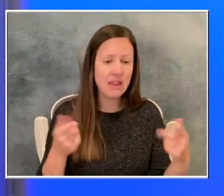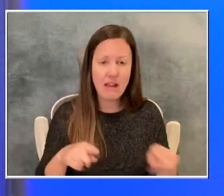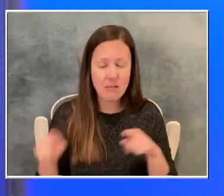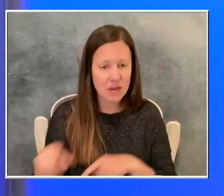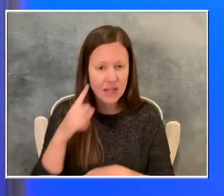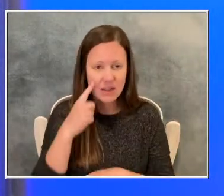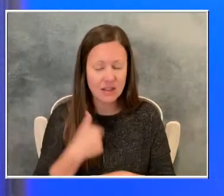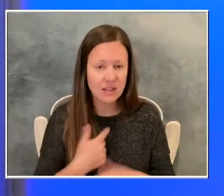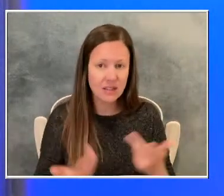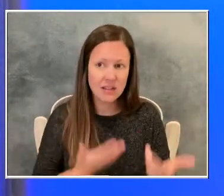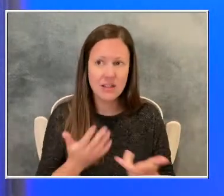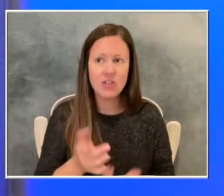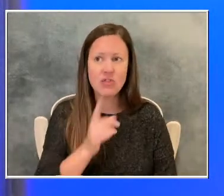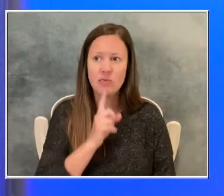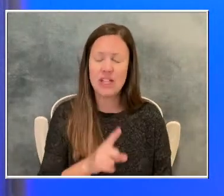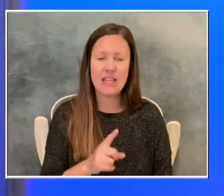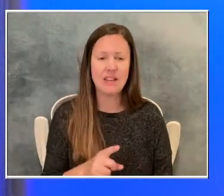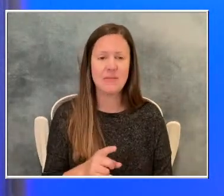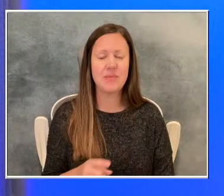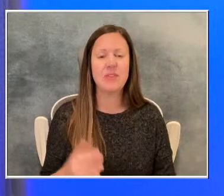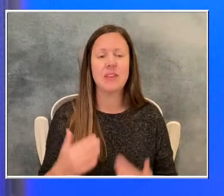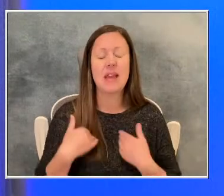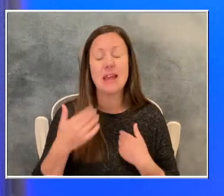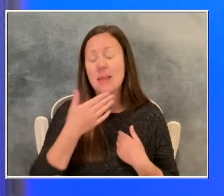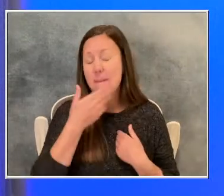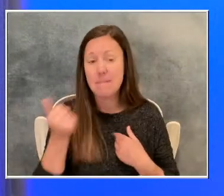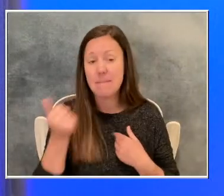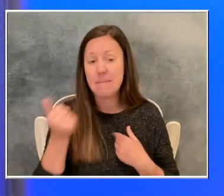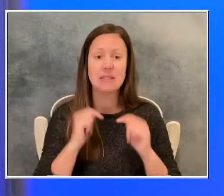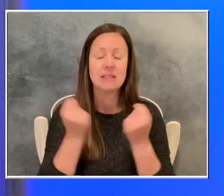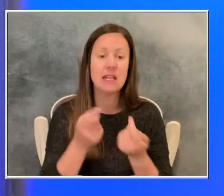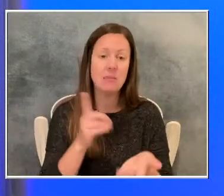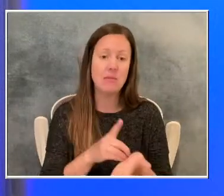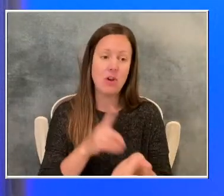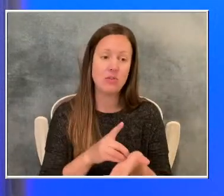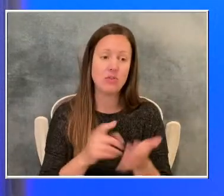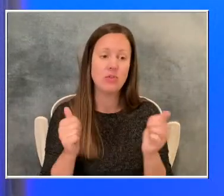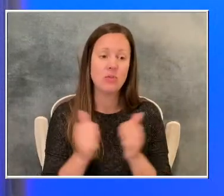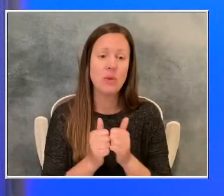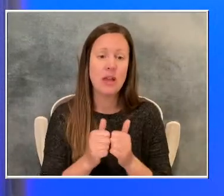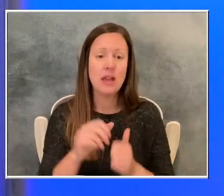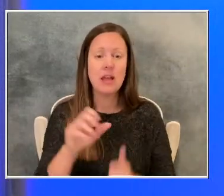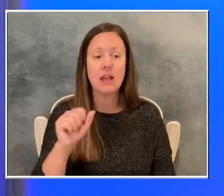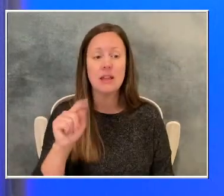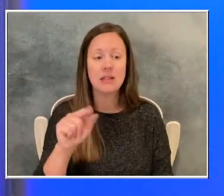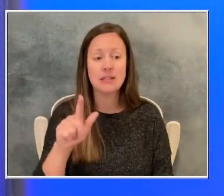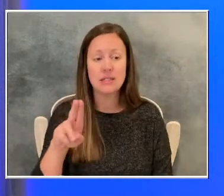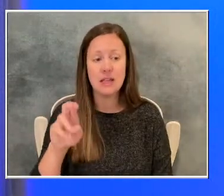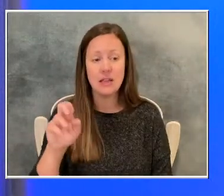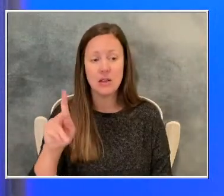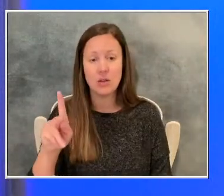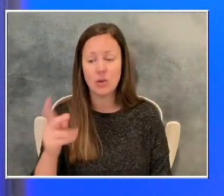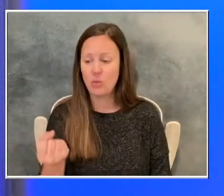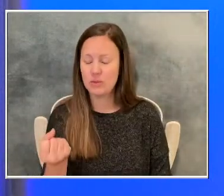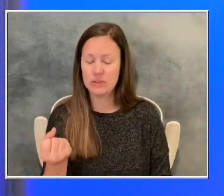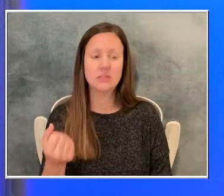I had the best team of doctors between St. Luke's Hospital and then when I was transferred to